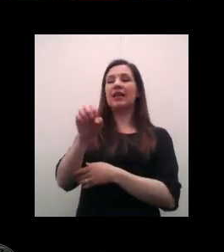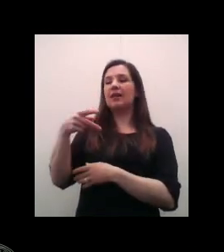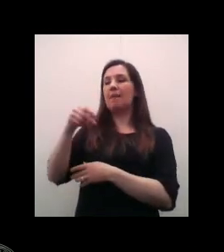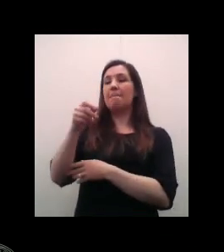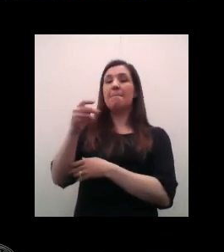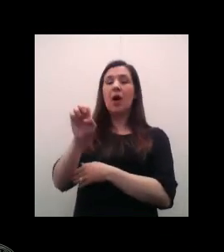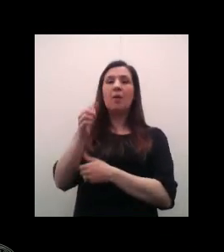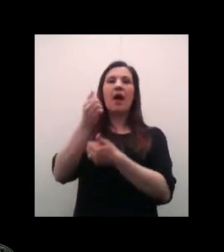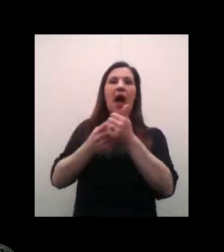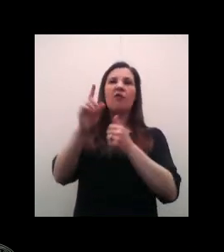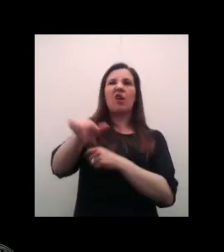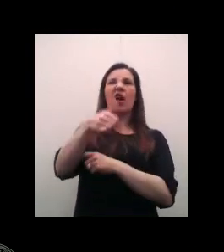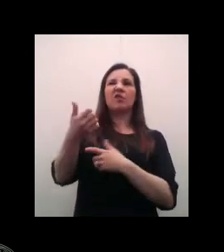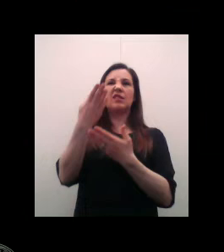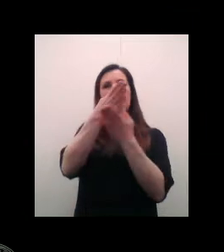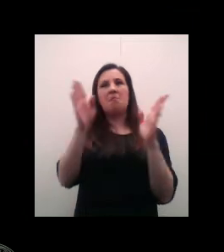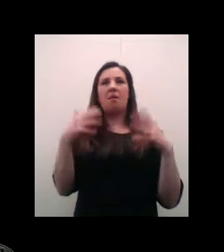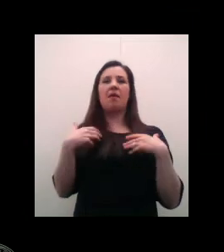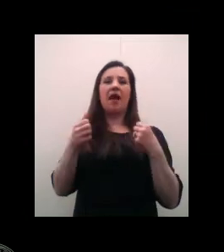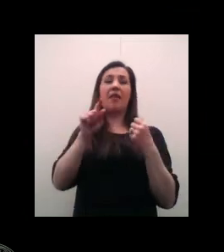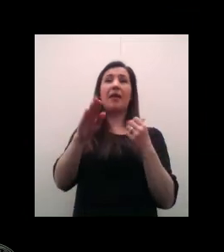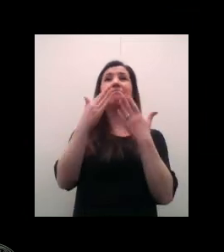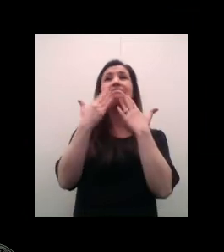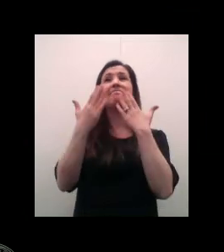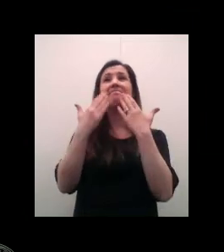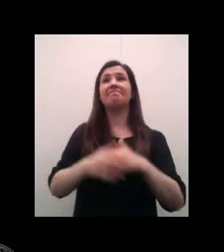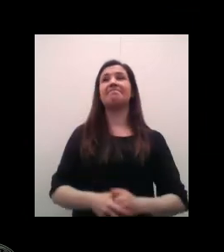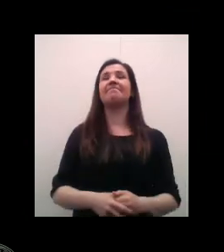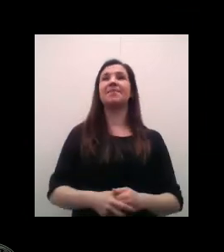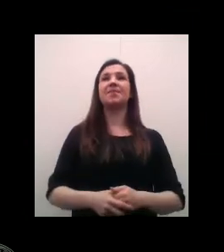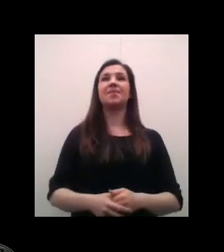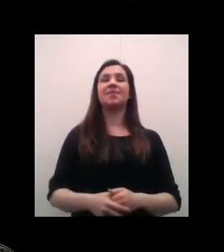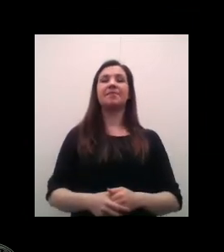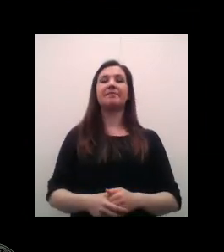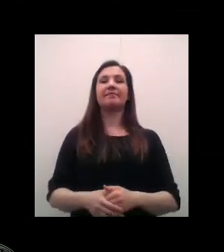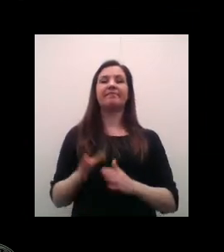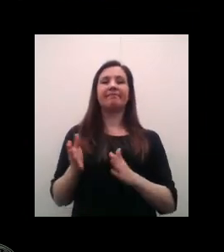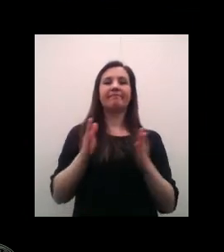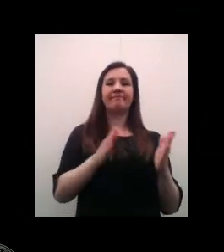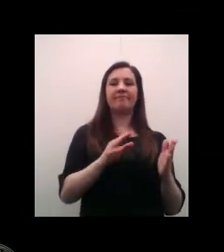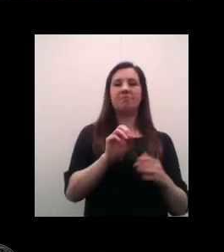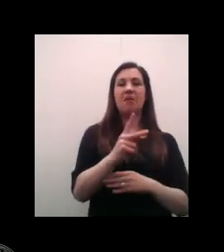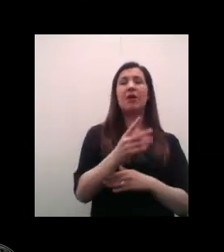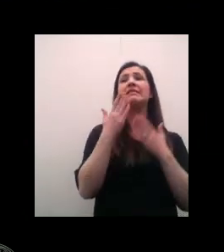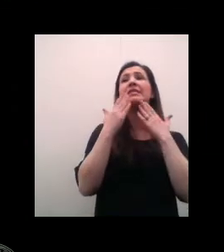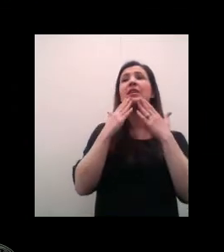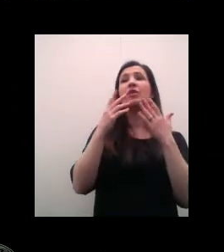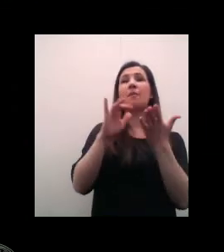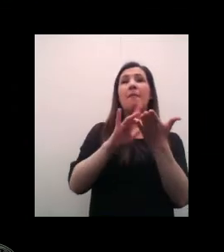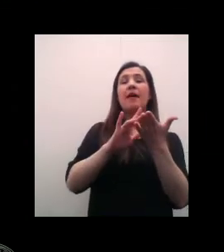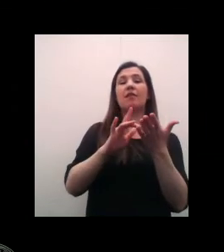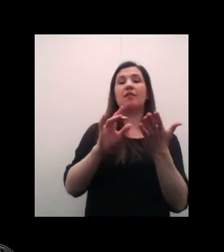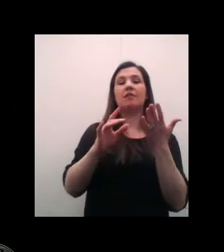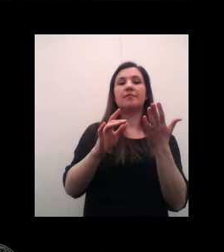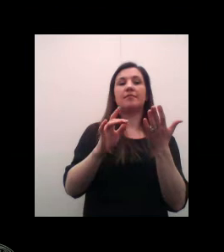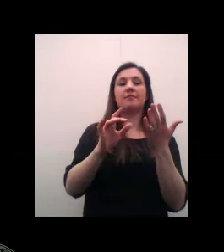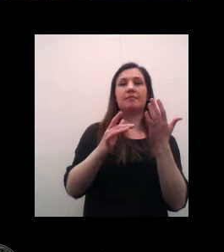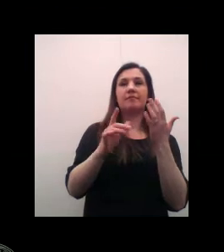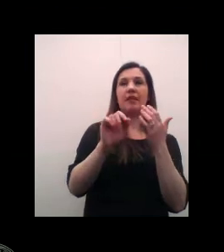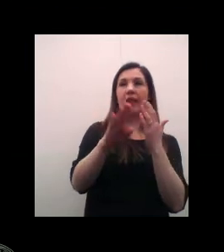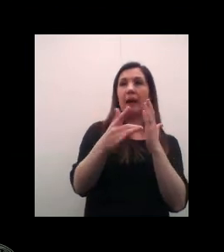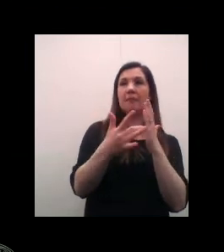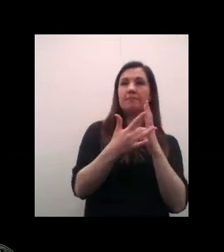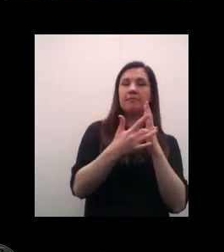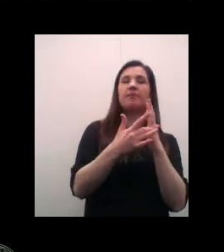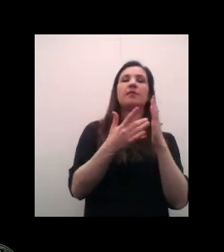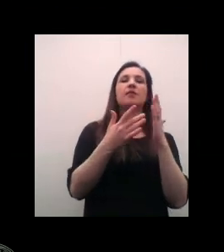everybody else in the public health lab, so thank you. Thank you to all the medical laboratory professionals out there, whether they're working in our public